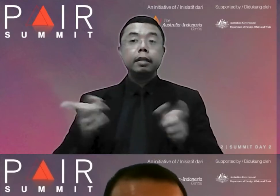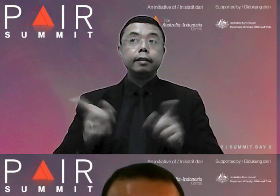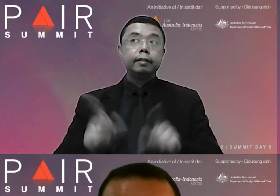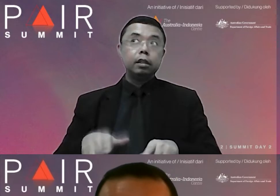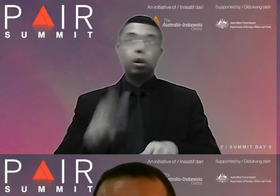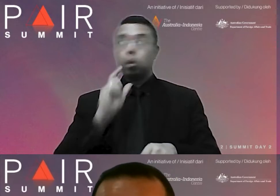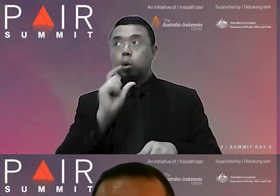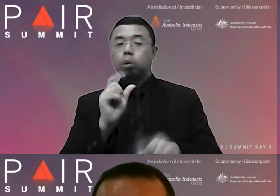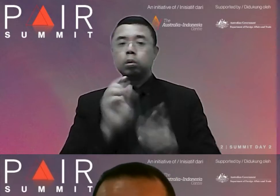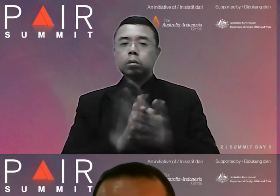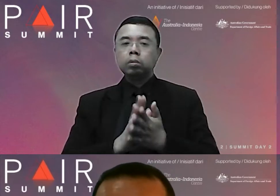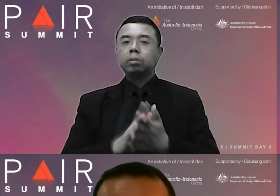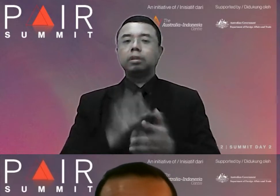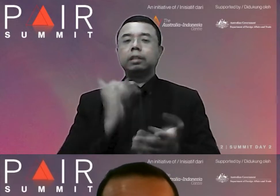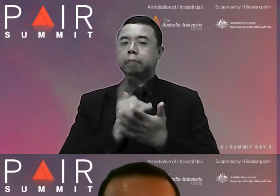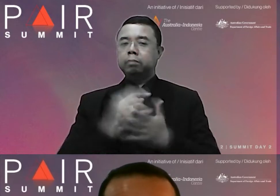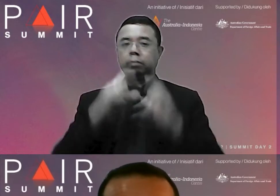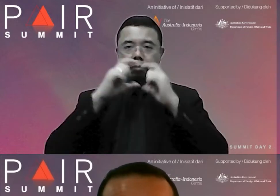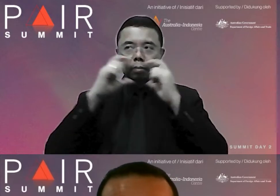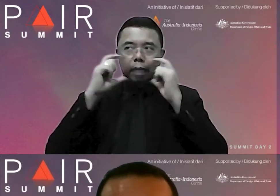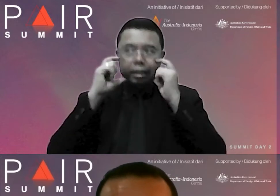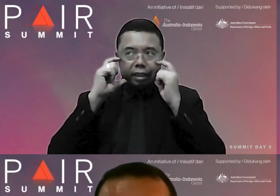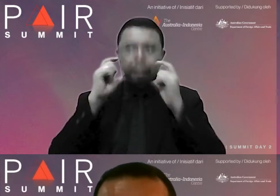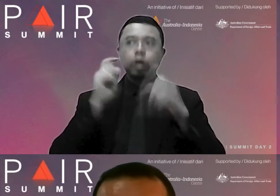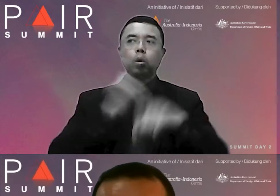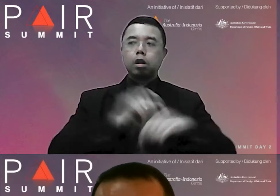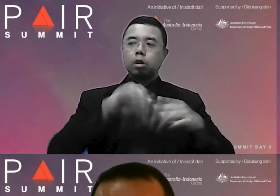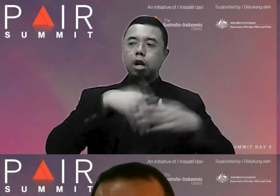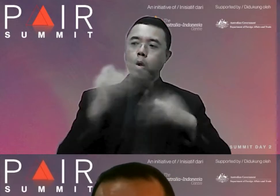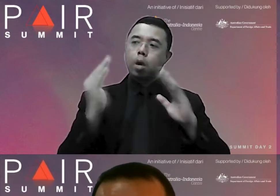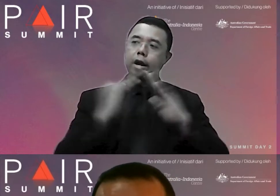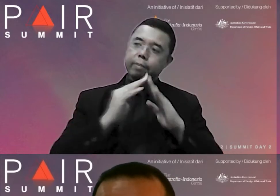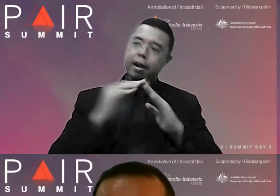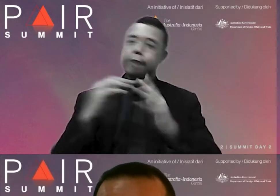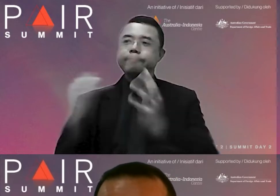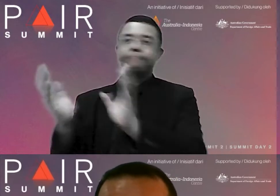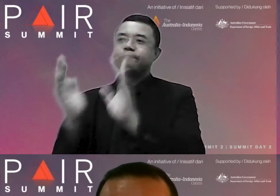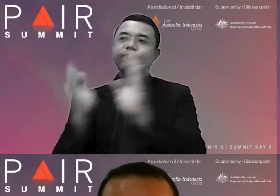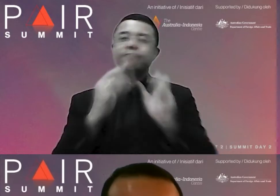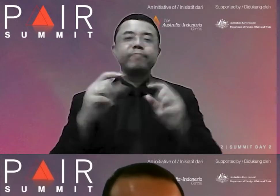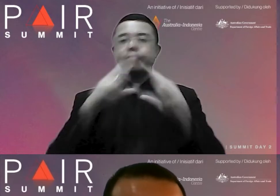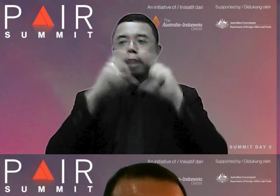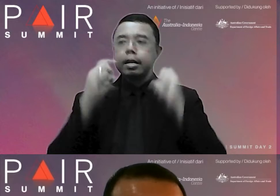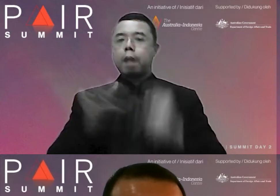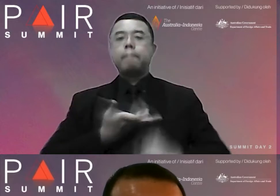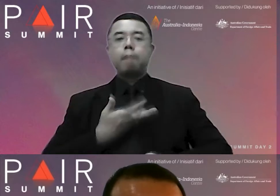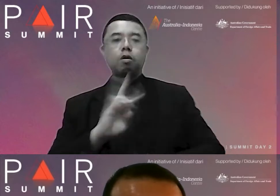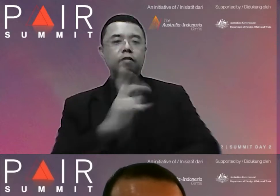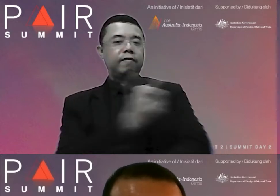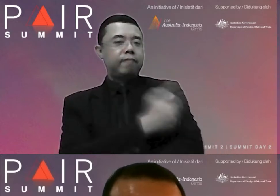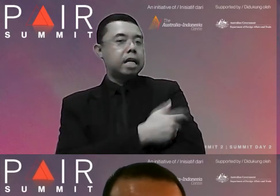the willingness to uptake vaccinations, and then also risk perceptions